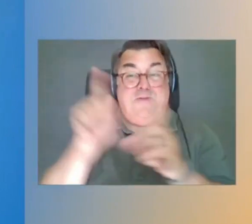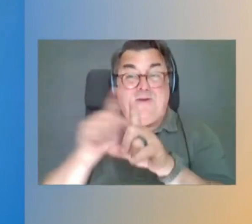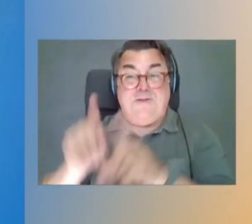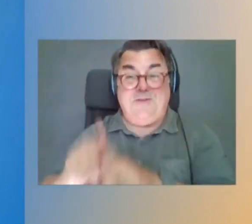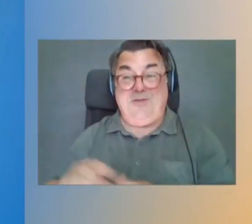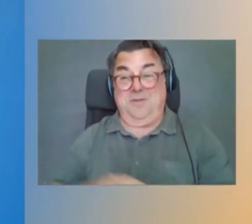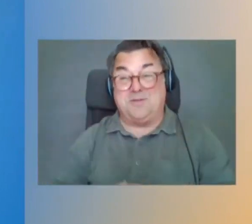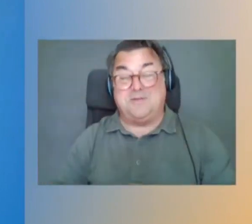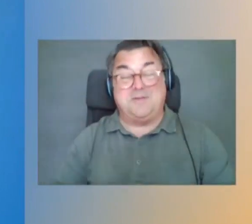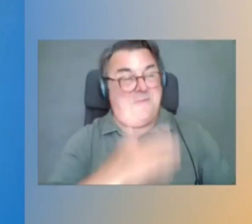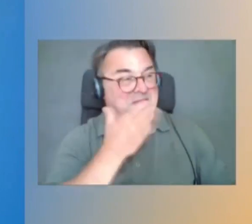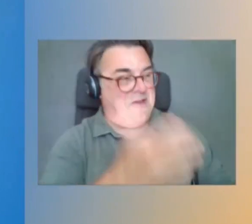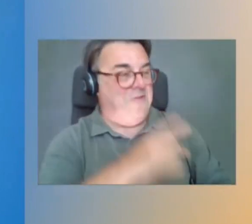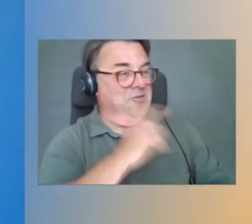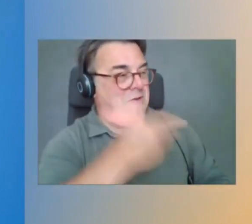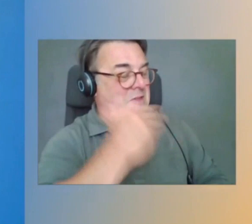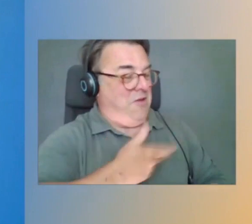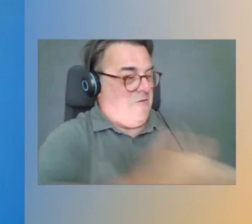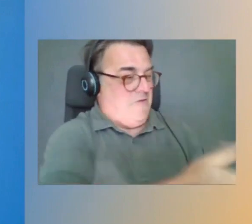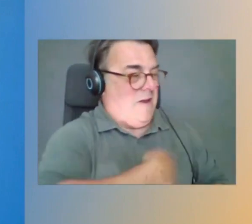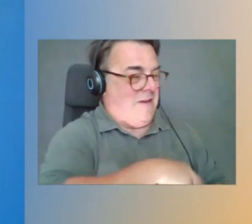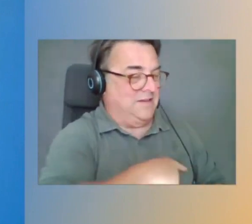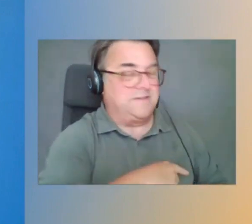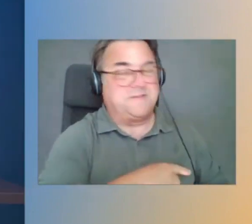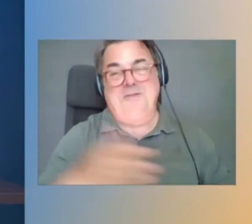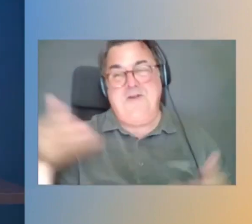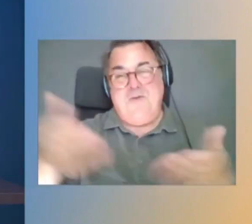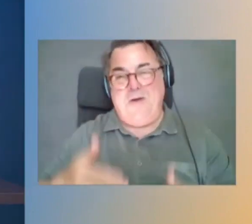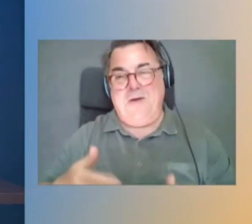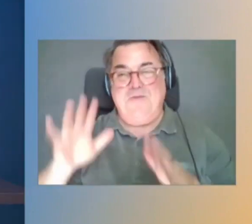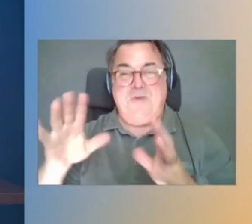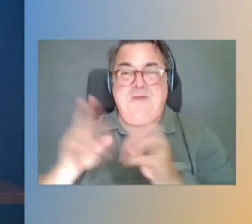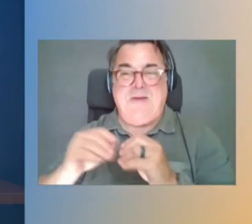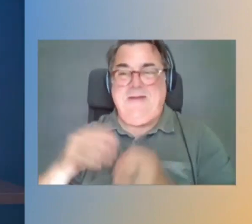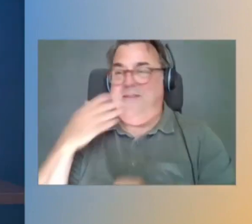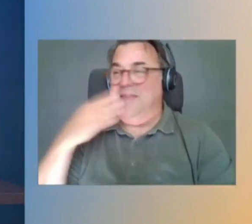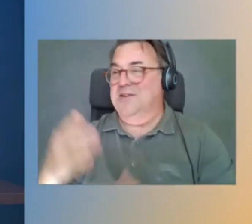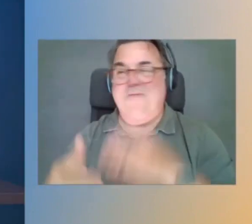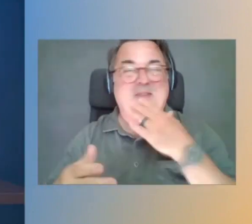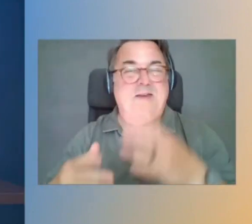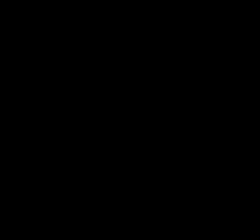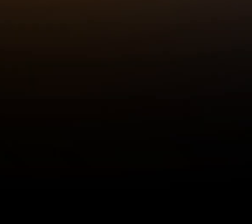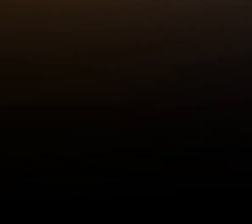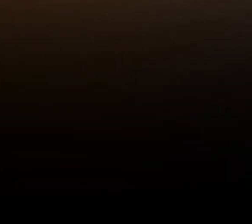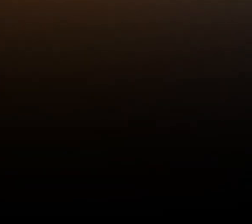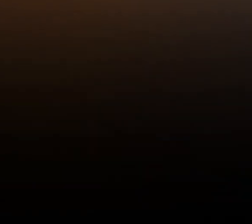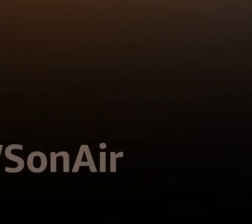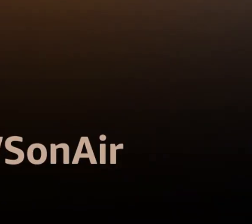absolutely. Yeah. Thank you for having us. Thank you both. You're welcome. Great session. Thanks so much. You're very welcome. Thank you.